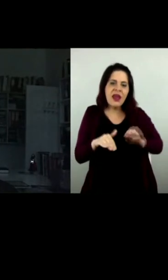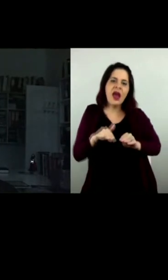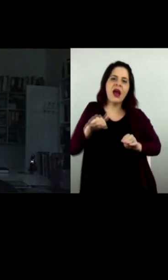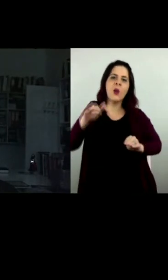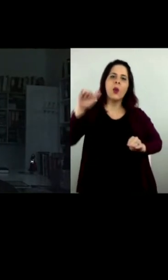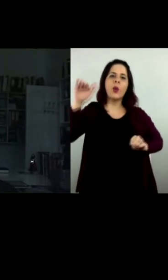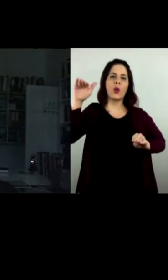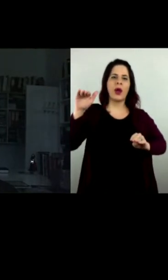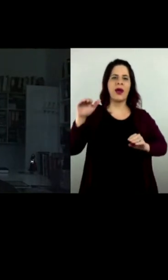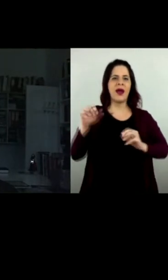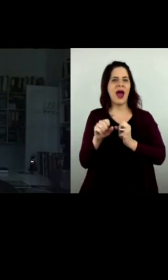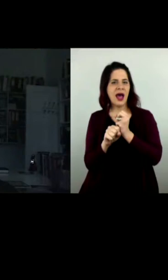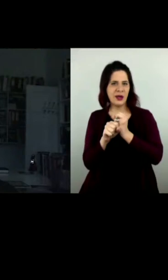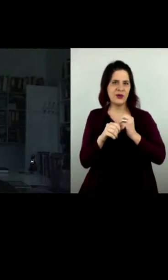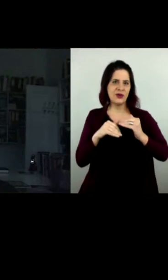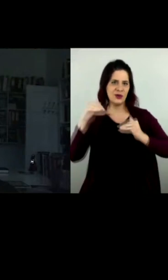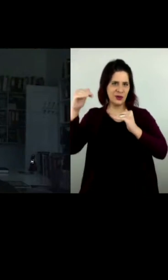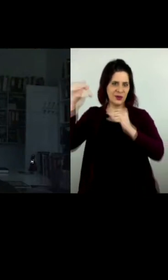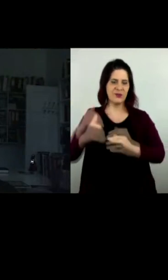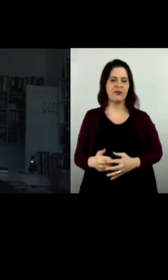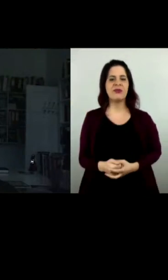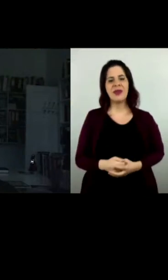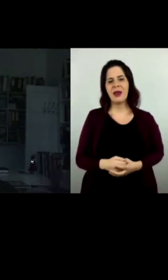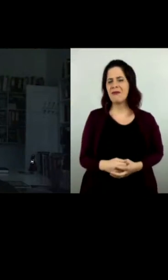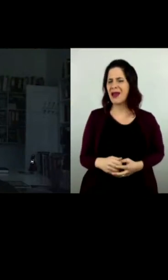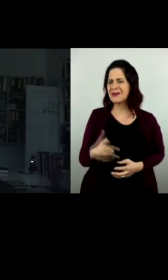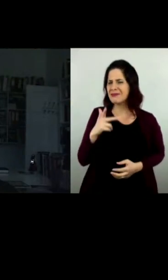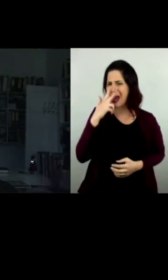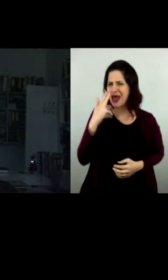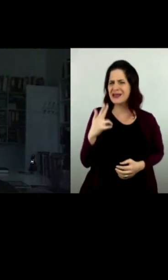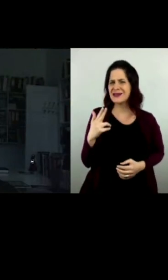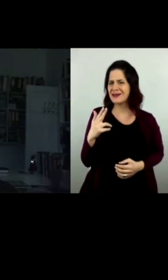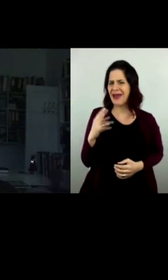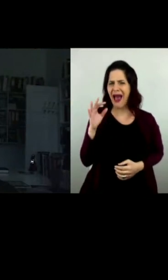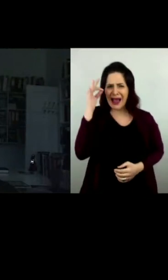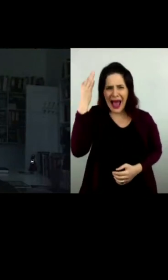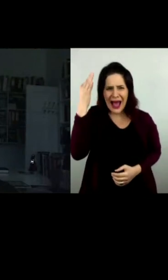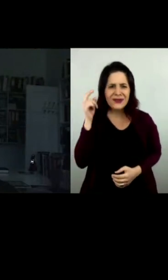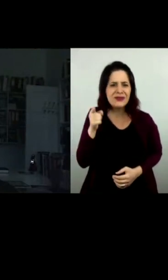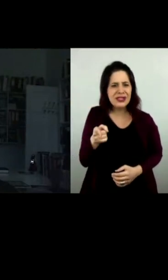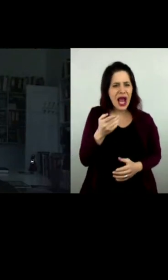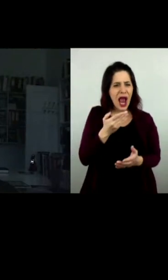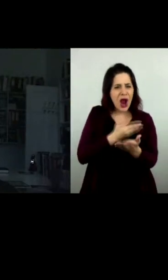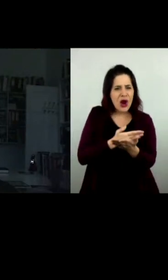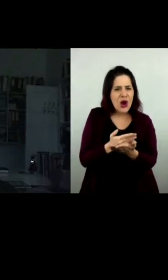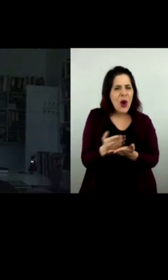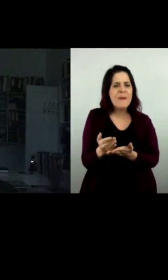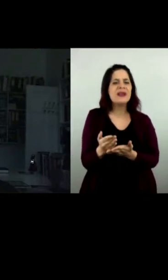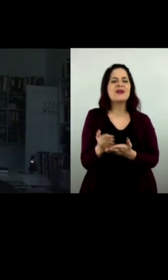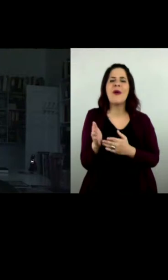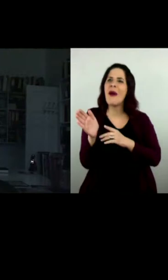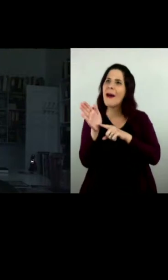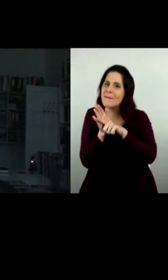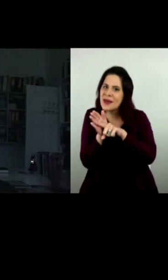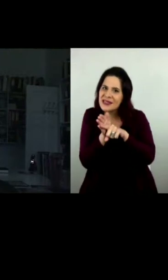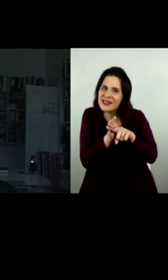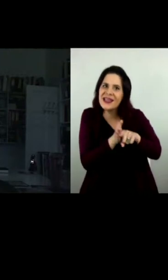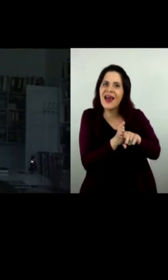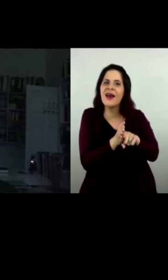It's not a coincidence that you start sort of looking. You go to the first,